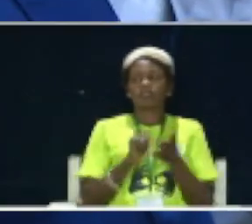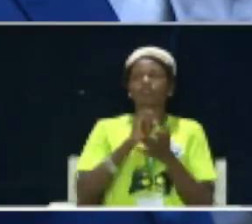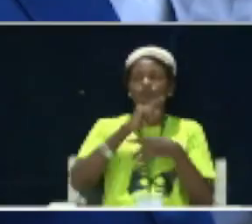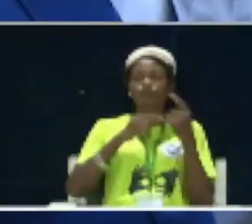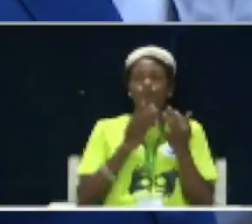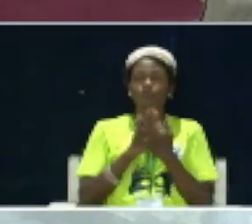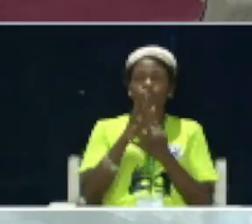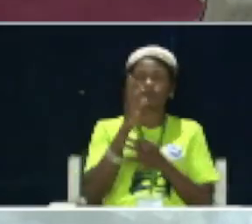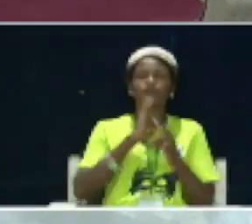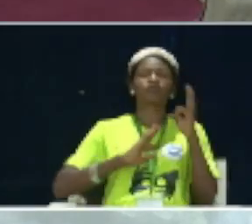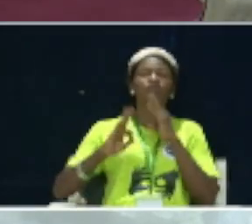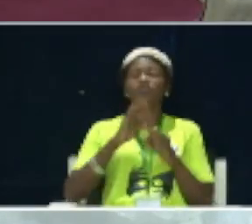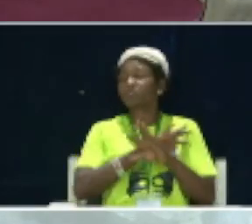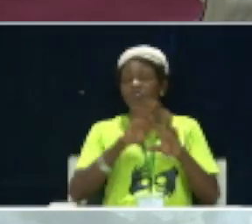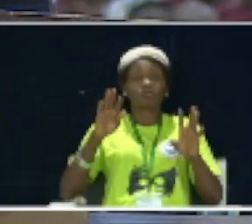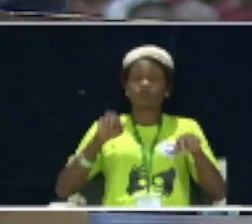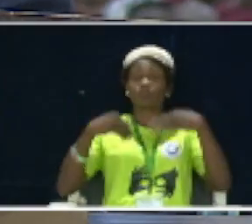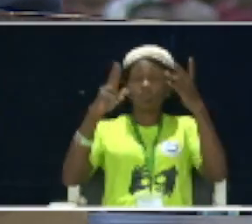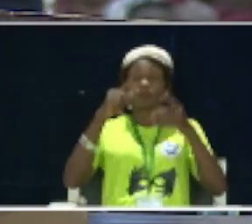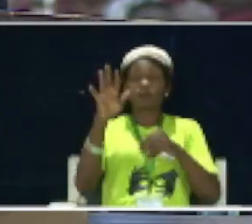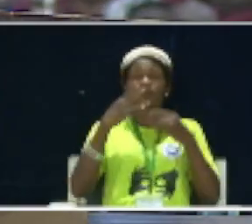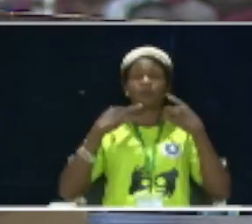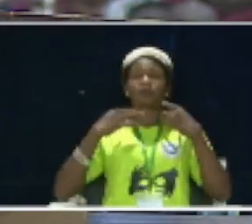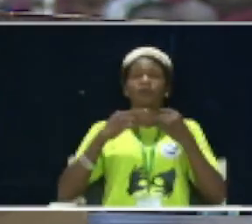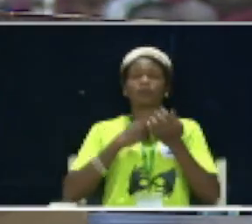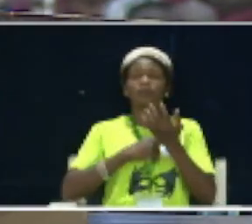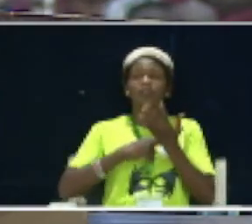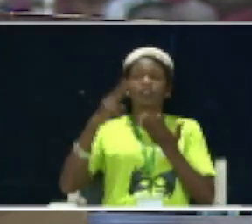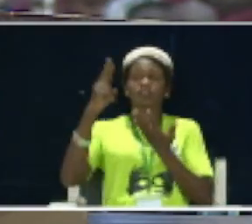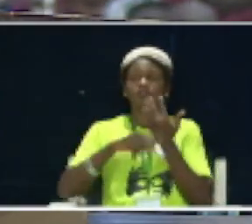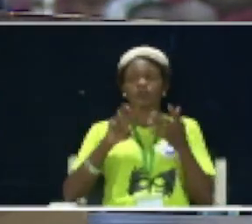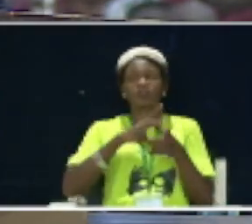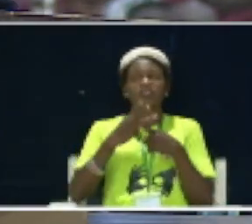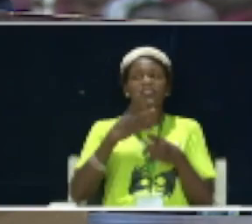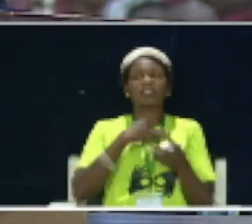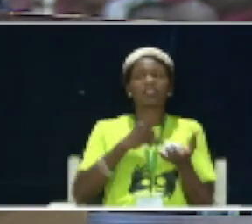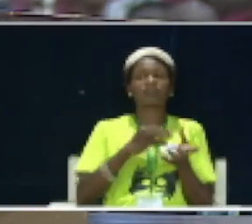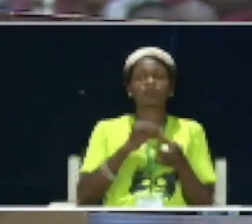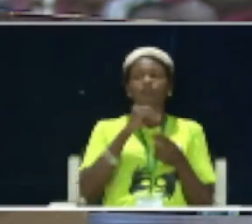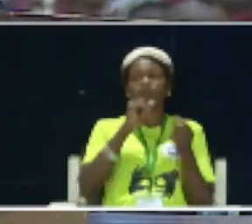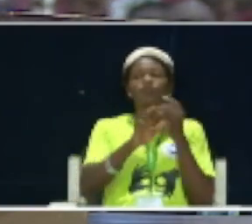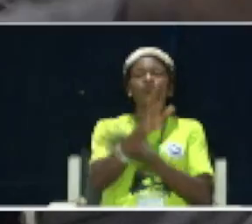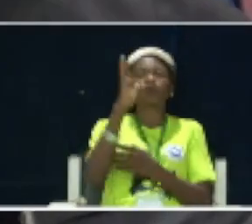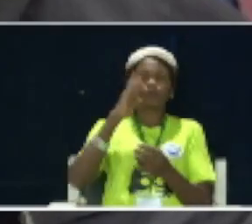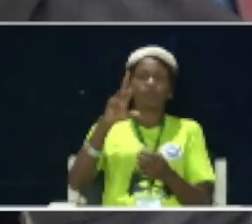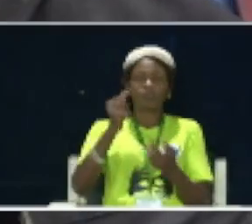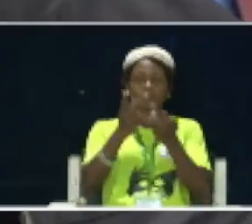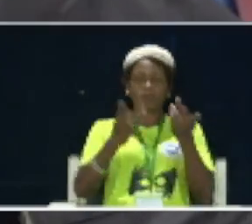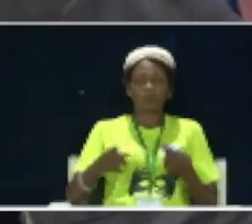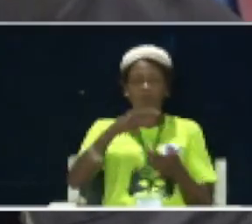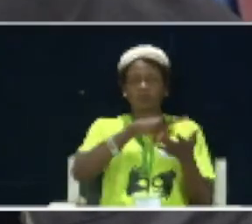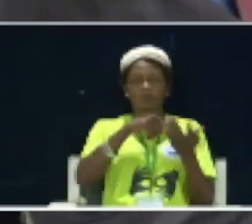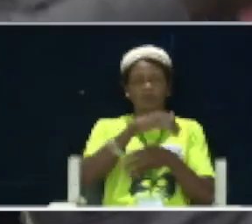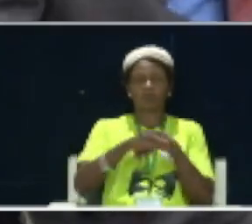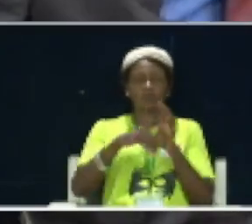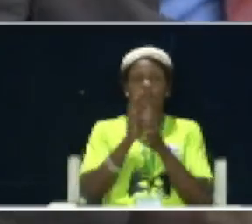humiliation. Don't give up your righteousness. Because whether they like it or not, God will reposition you tonight. And